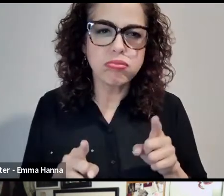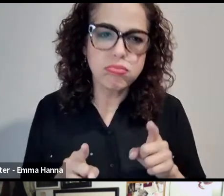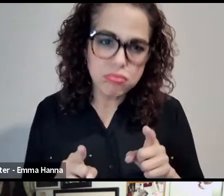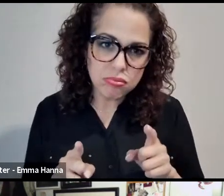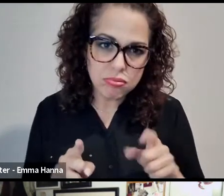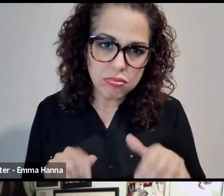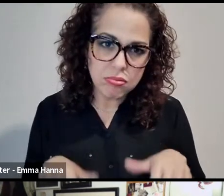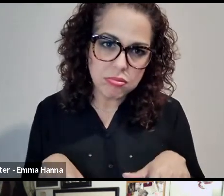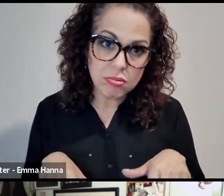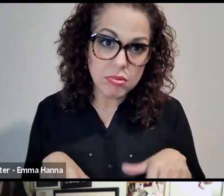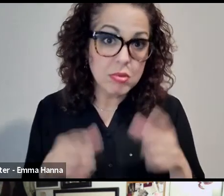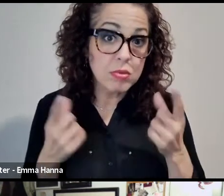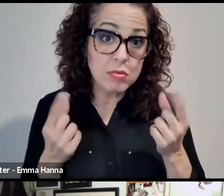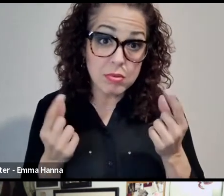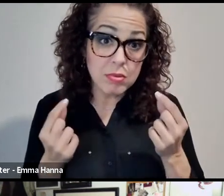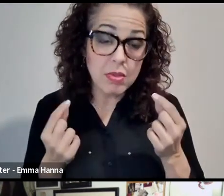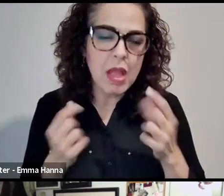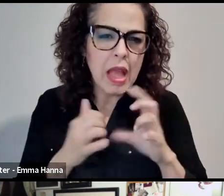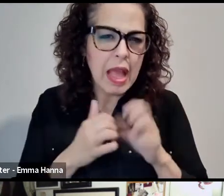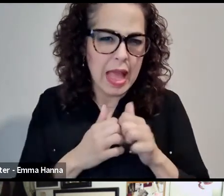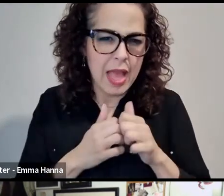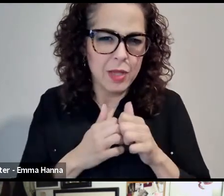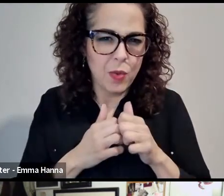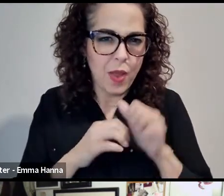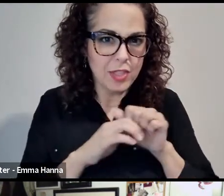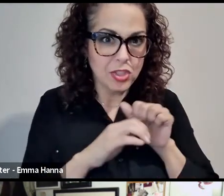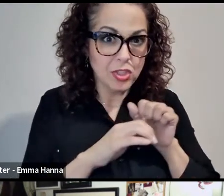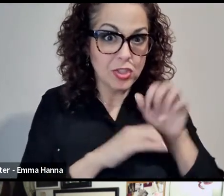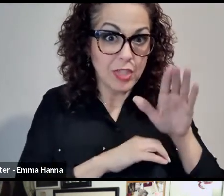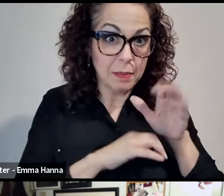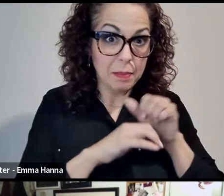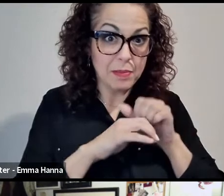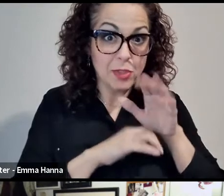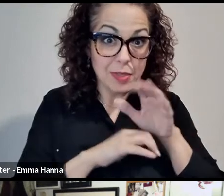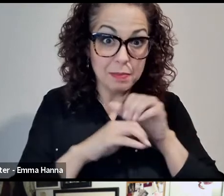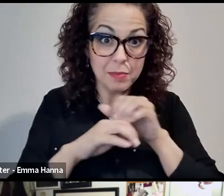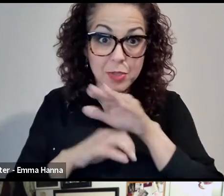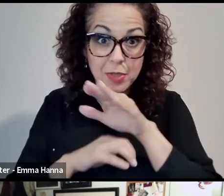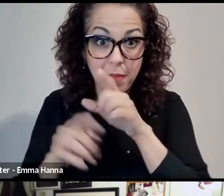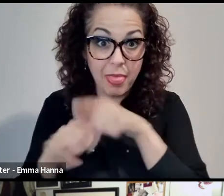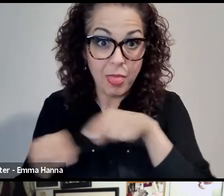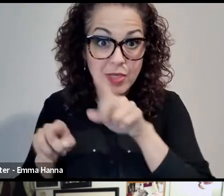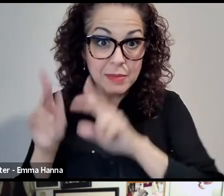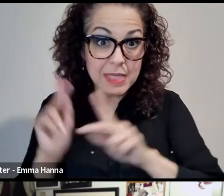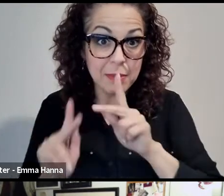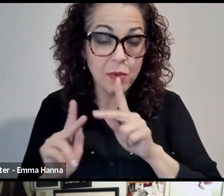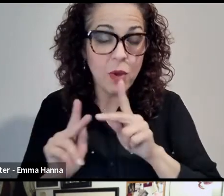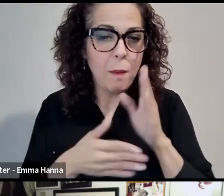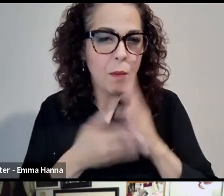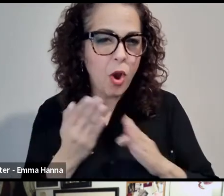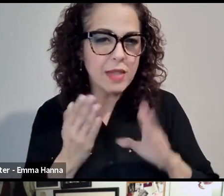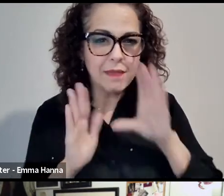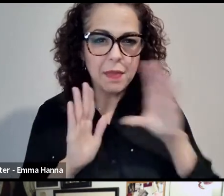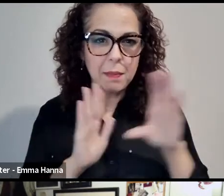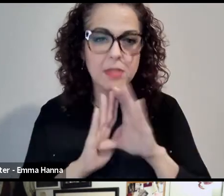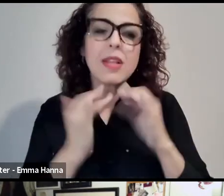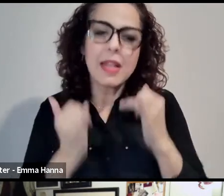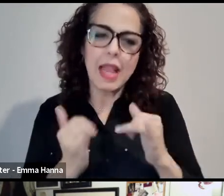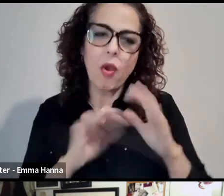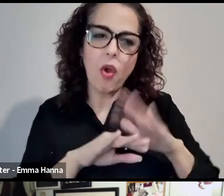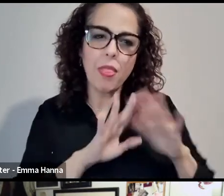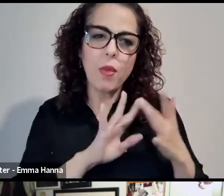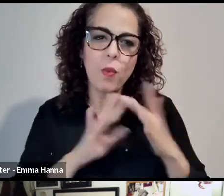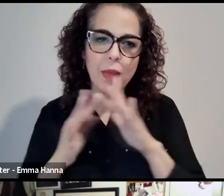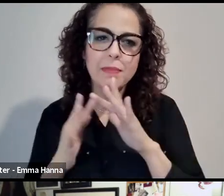had to do was find ways to ship them pieces of the portraits. This stuff is now on my website, the finished